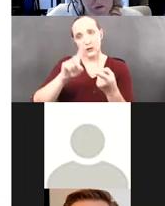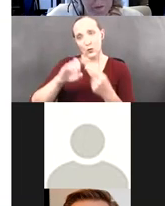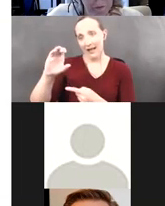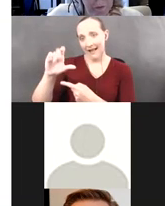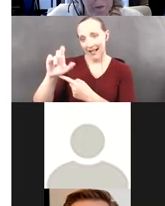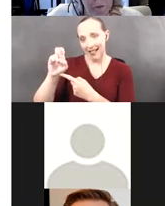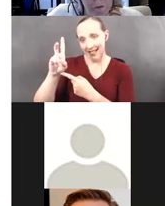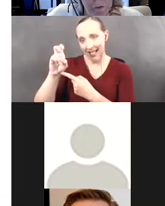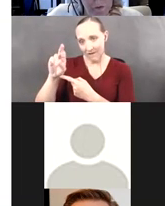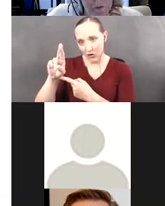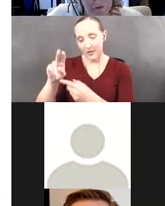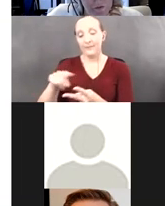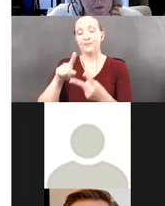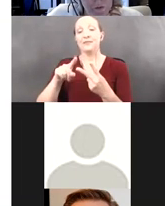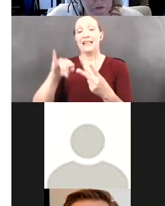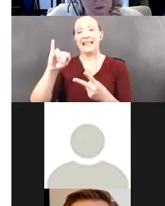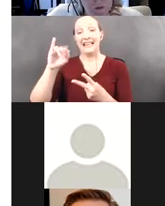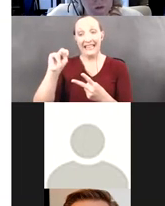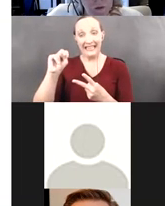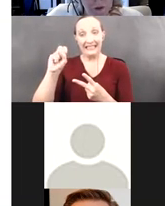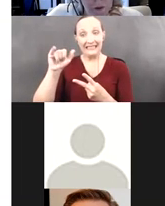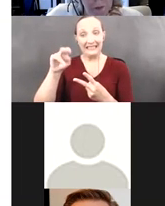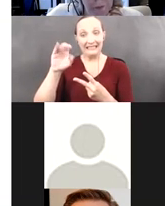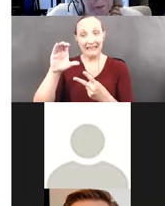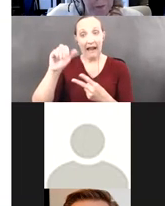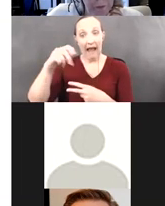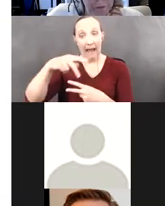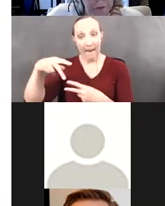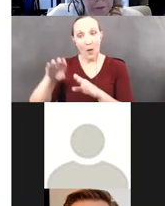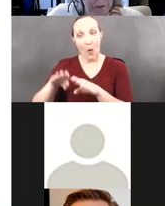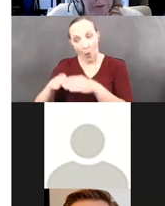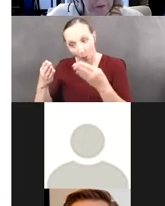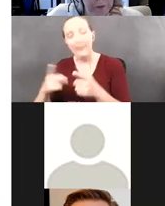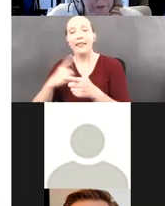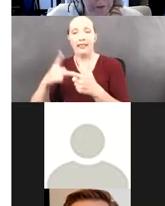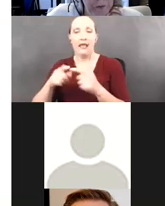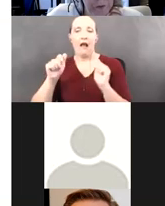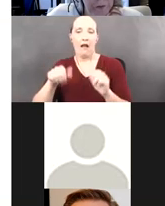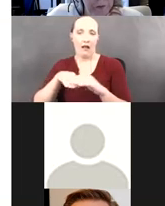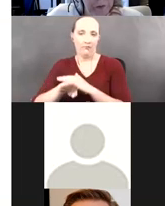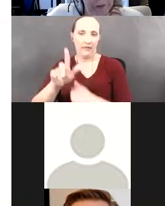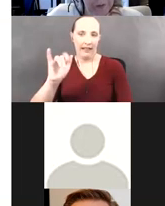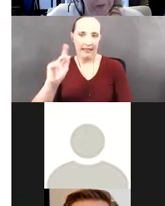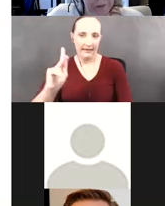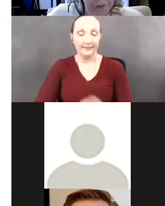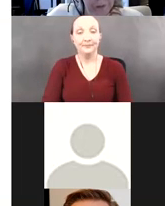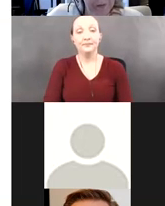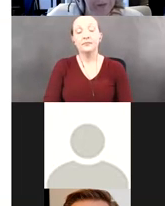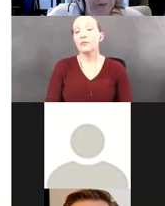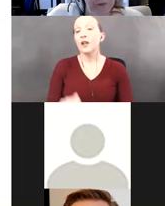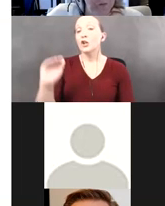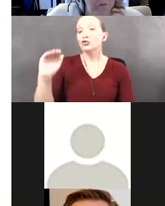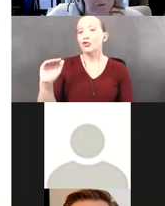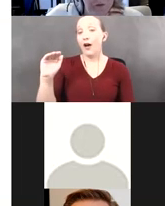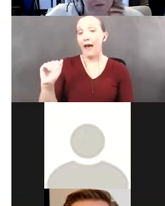app entrar en in Clever order for the y links to abrir work. la aplicación de InSync para Your child entrar can a also esos find the enlaces. videos on their own Y by también puede going